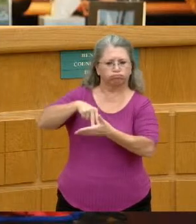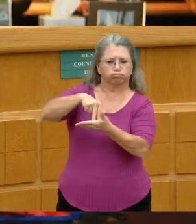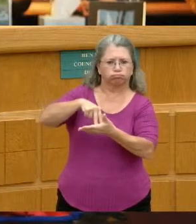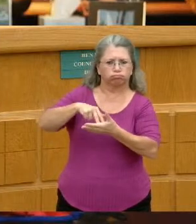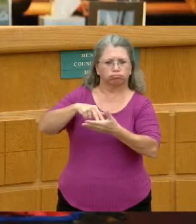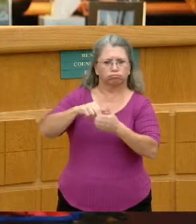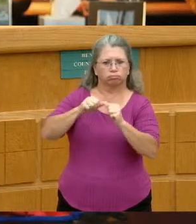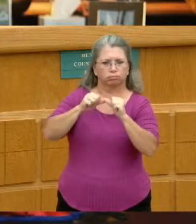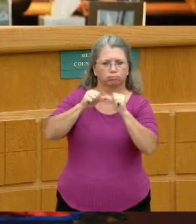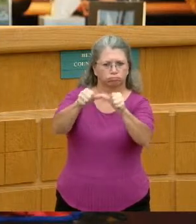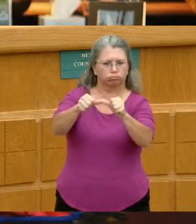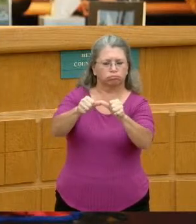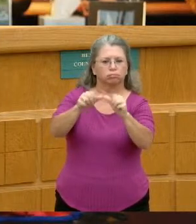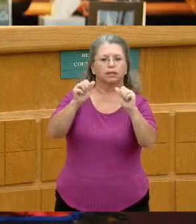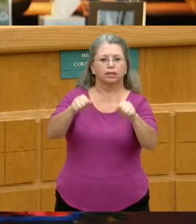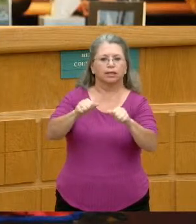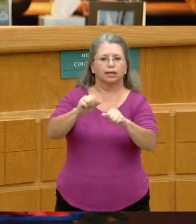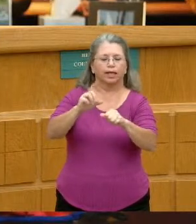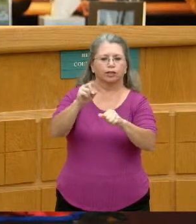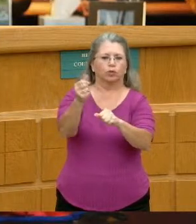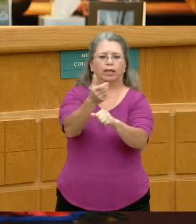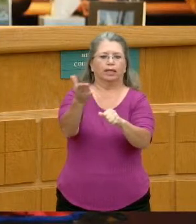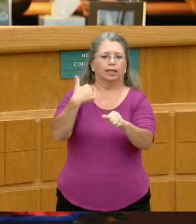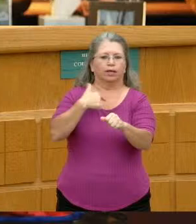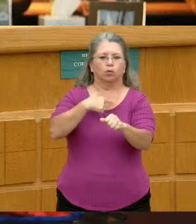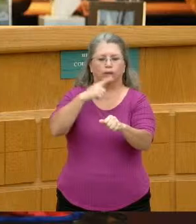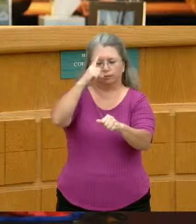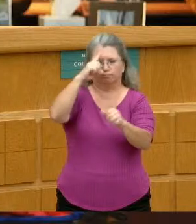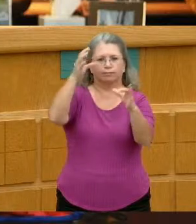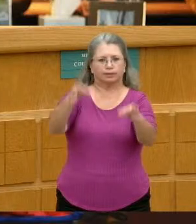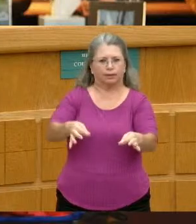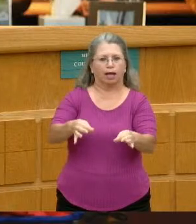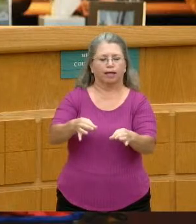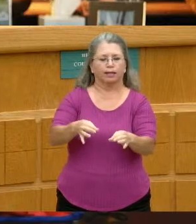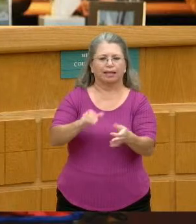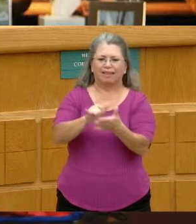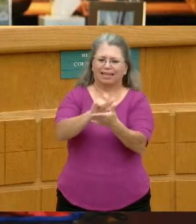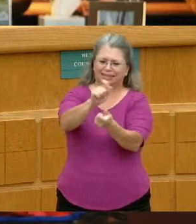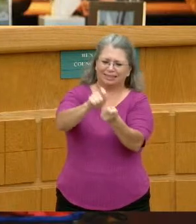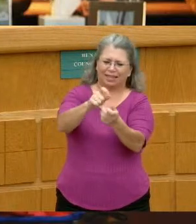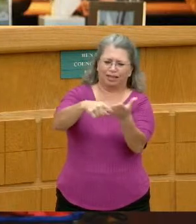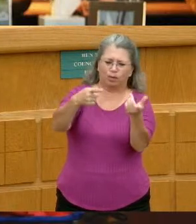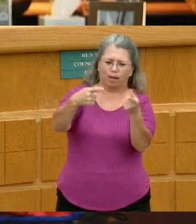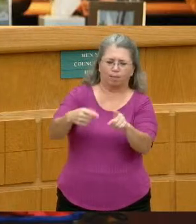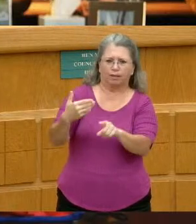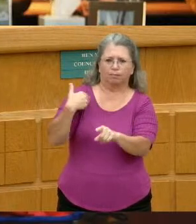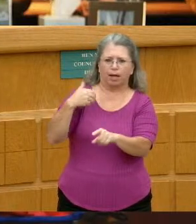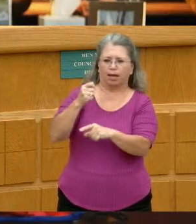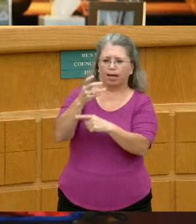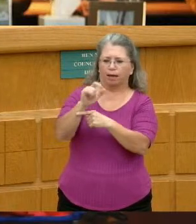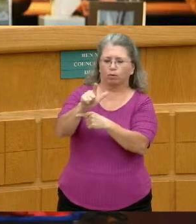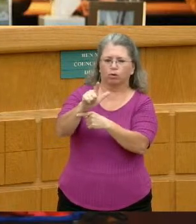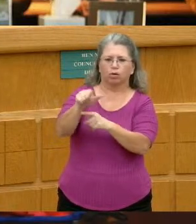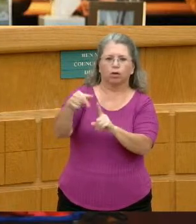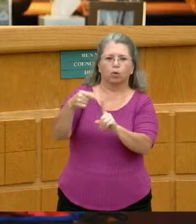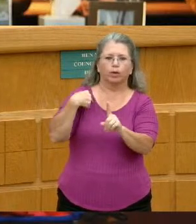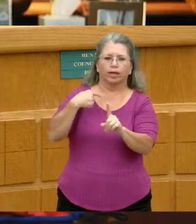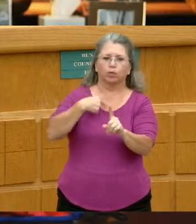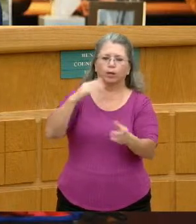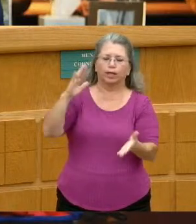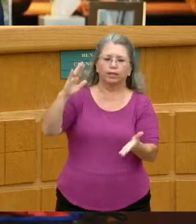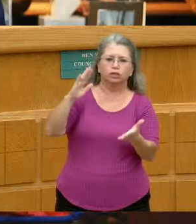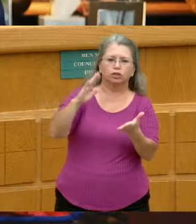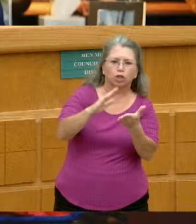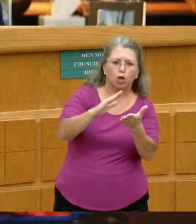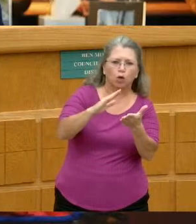to. And that's exactly what we did in April when we slowed the spread of COVID-19. It's what we did